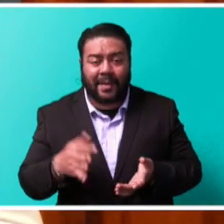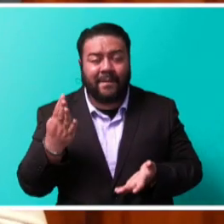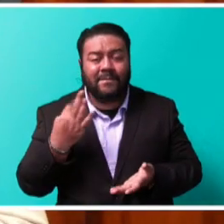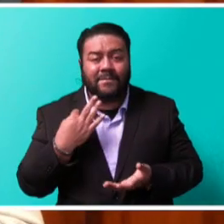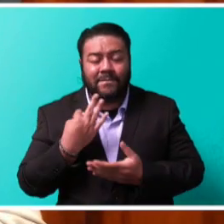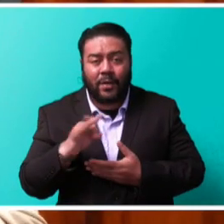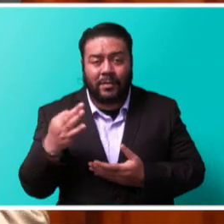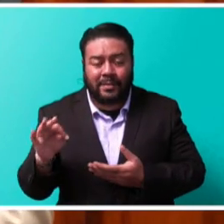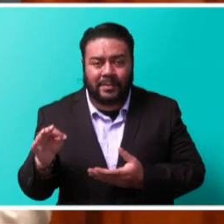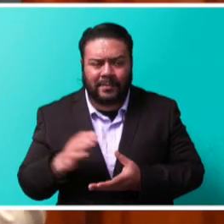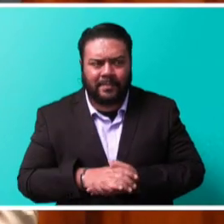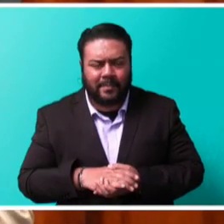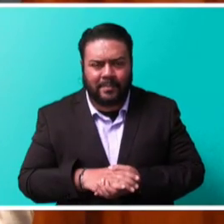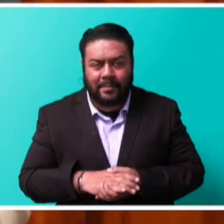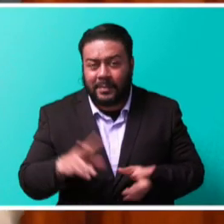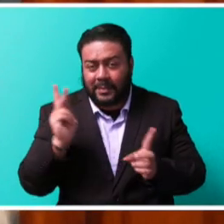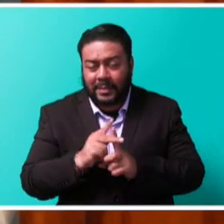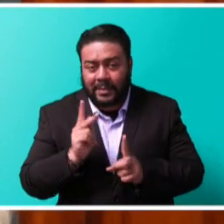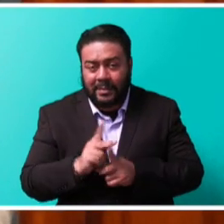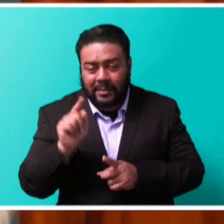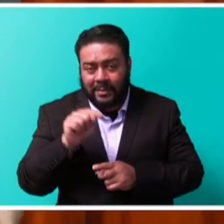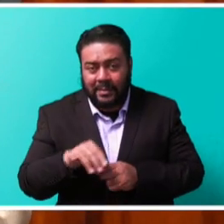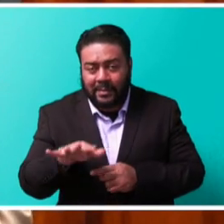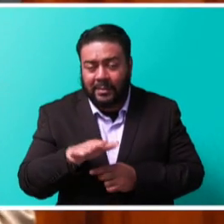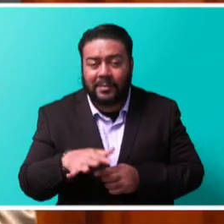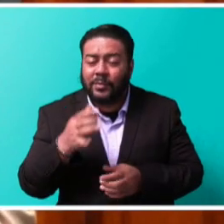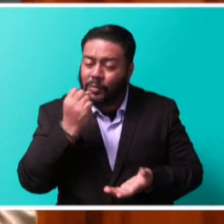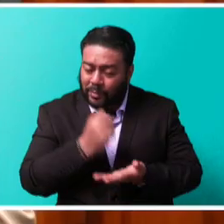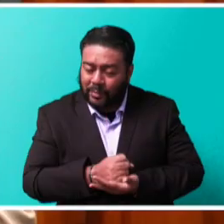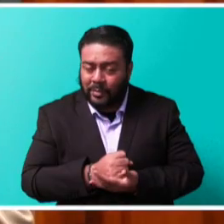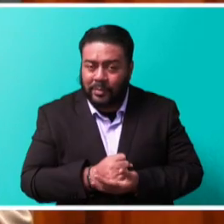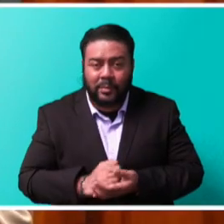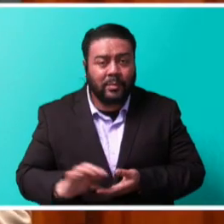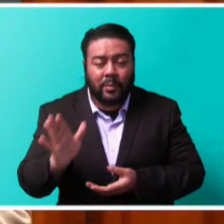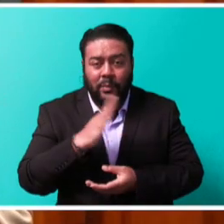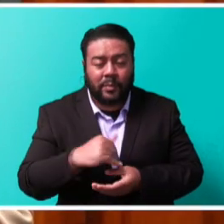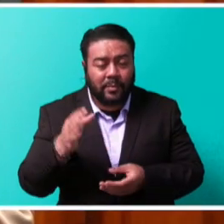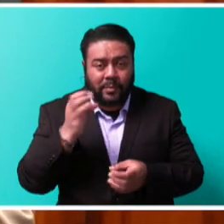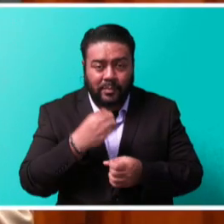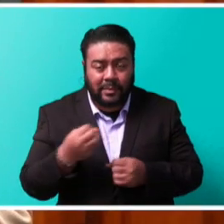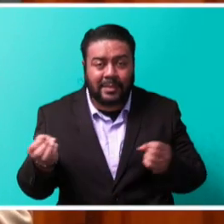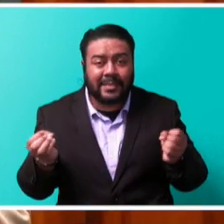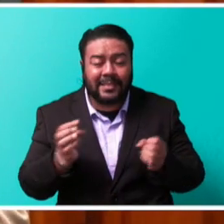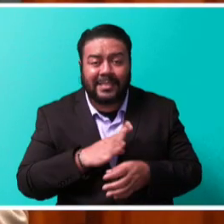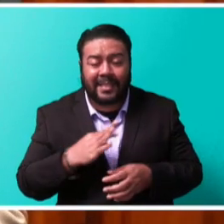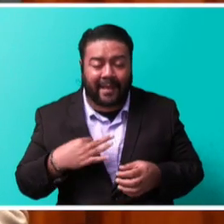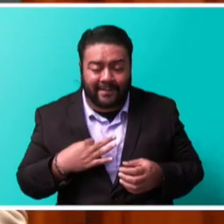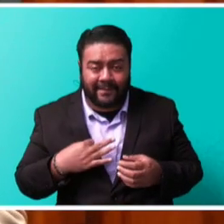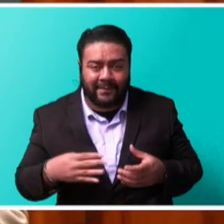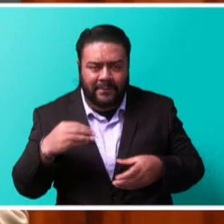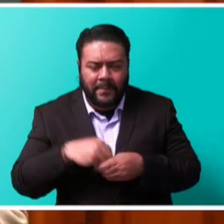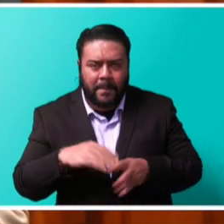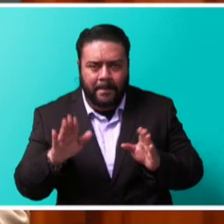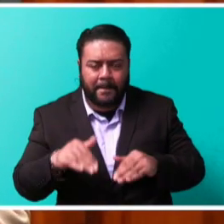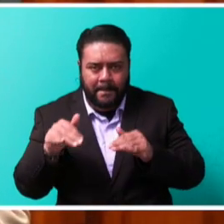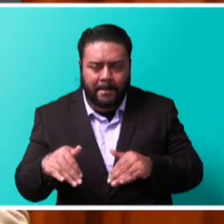stakeholders. Honourable Speaker, the purpose of these sessions was to ensure that all operational staff and sector participants